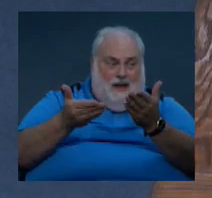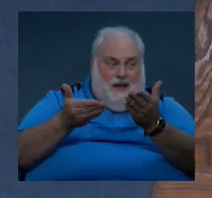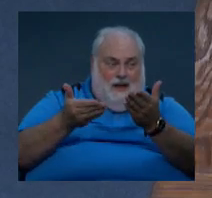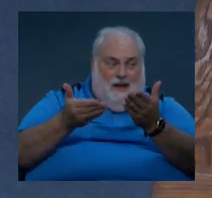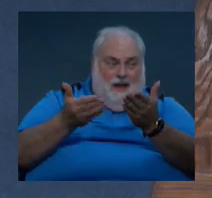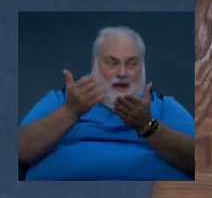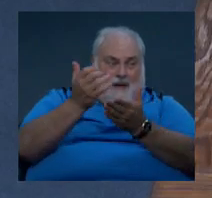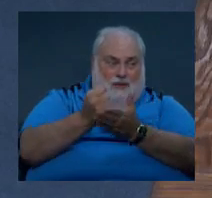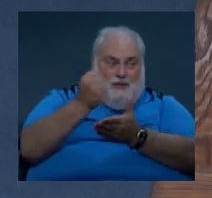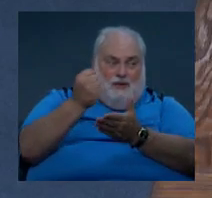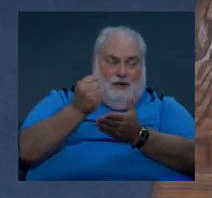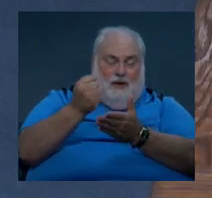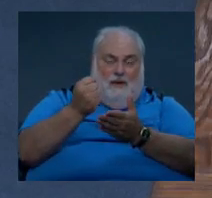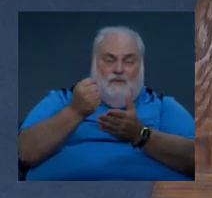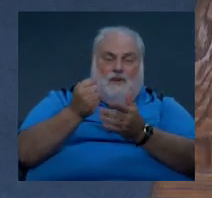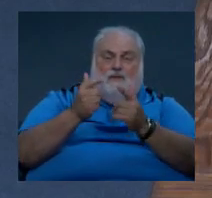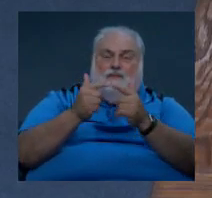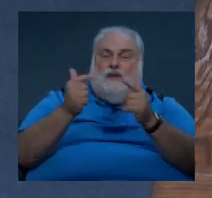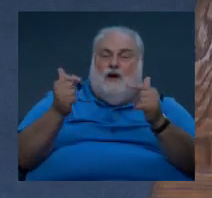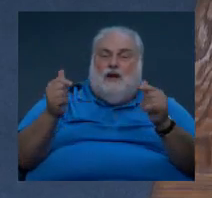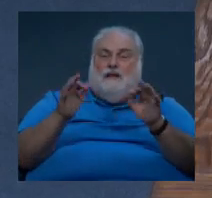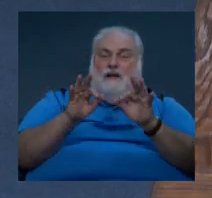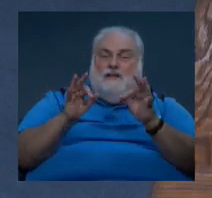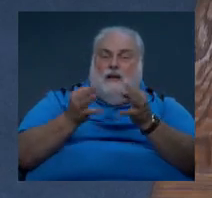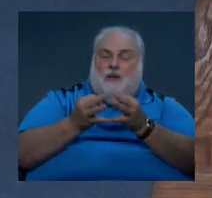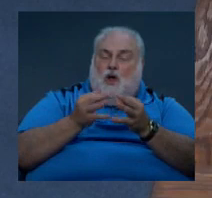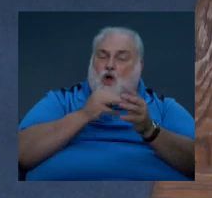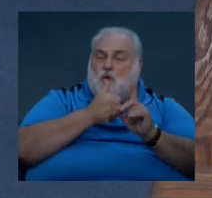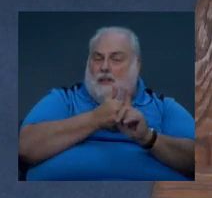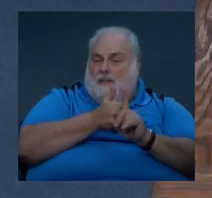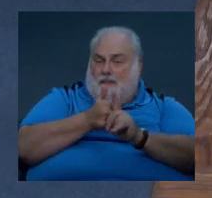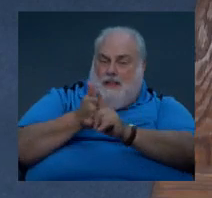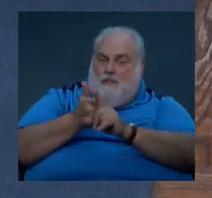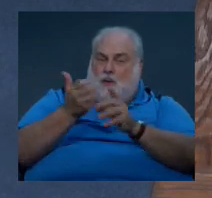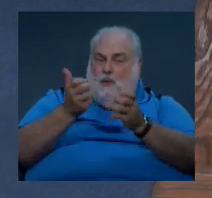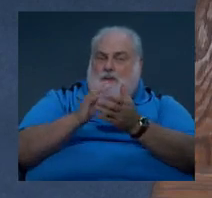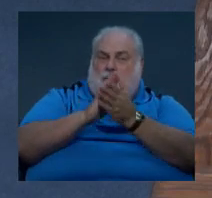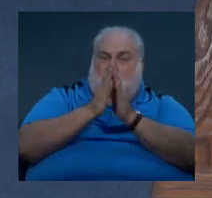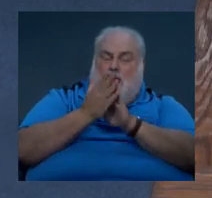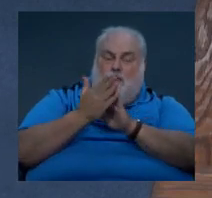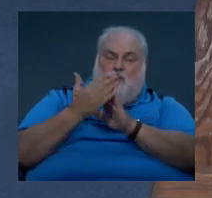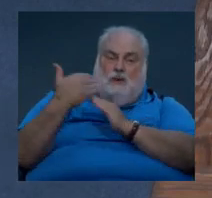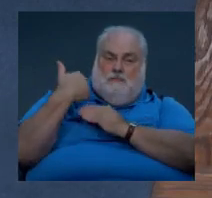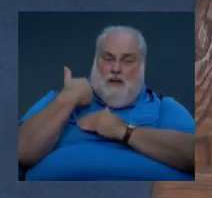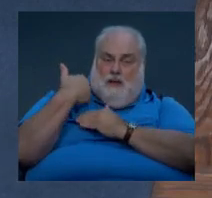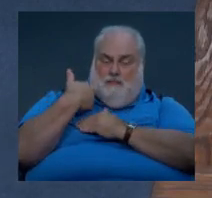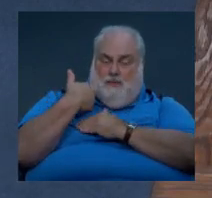an opportunity for families who want to become responsible